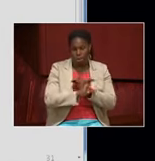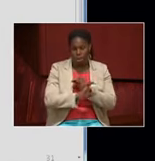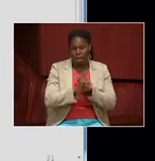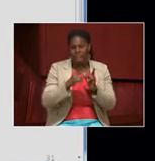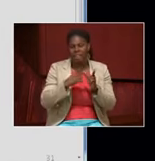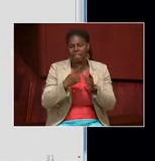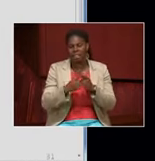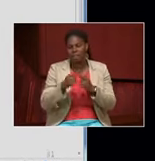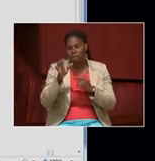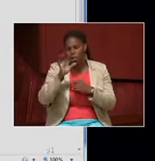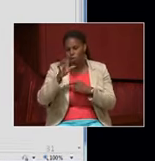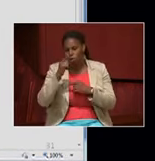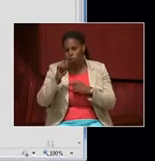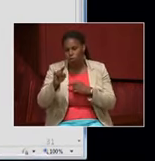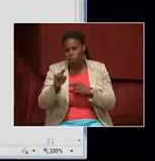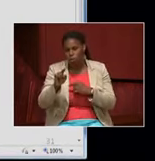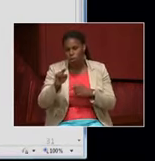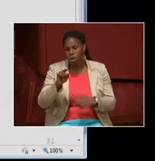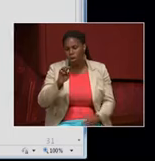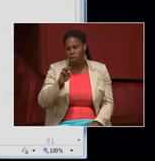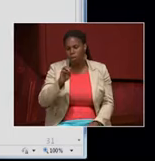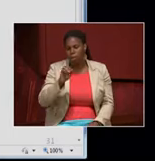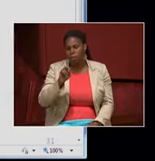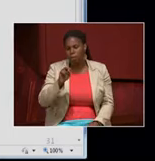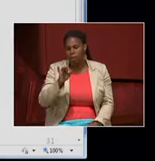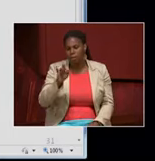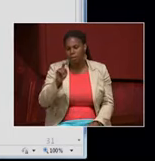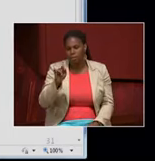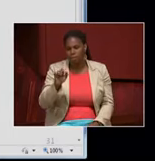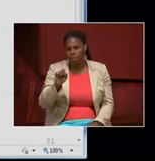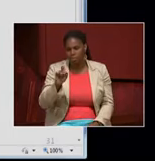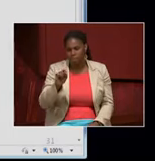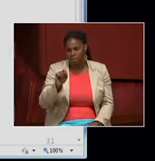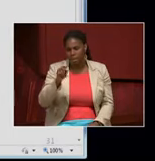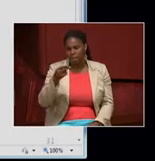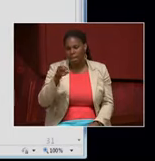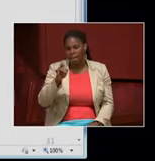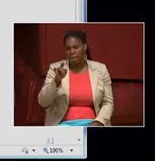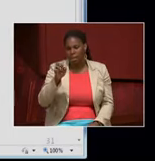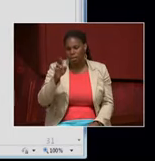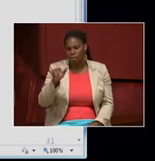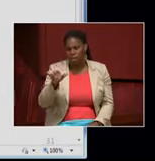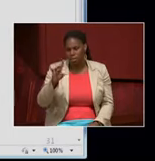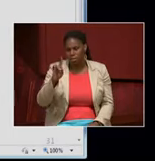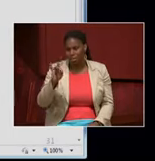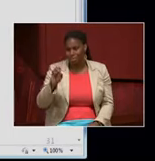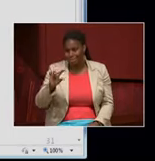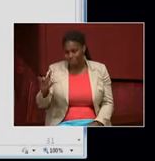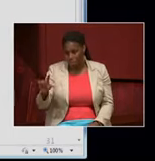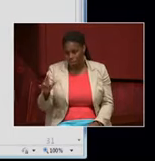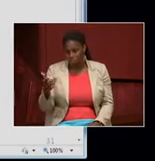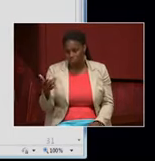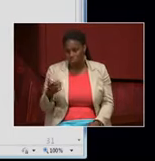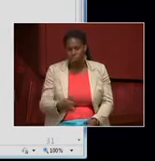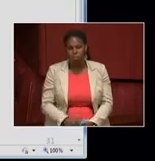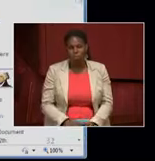search for the manifest header data file, putting that number in that you just took from the first one.